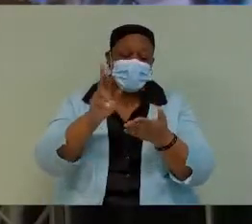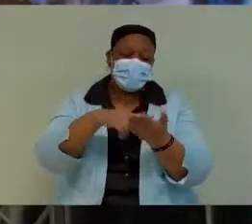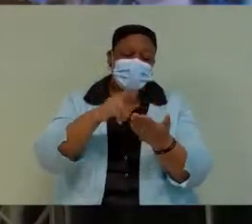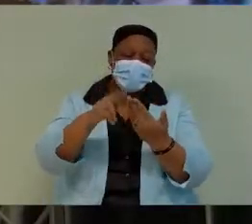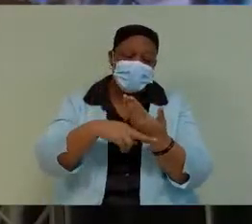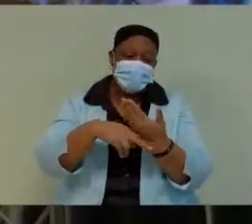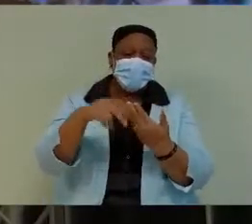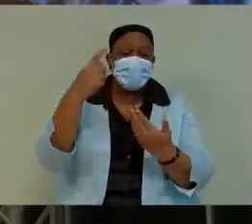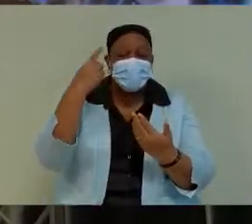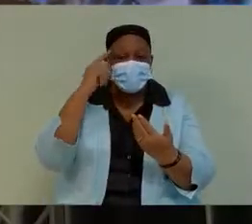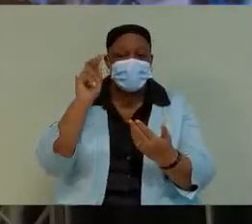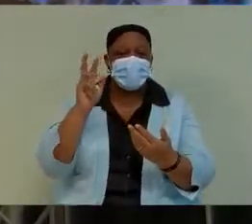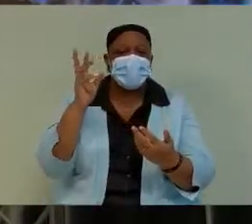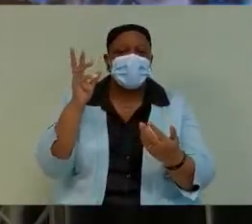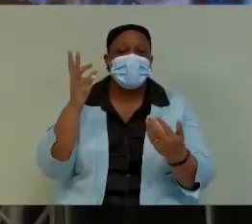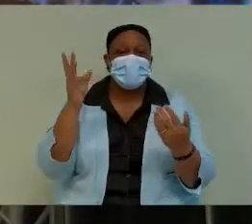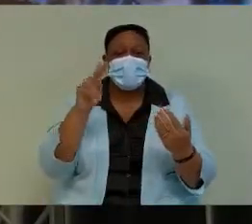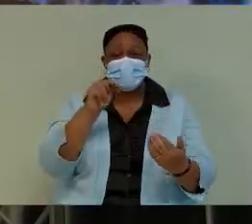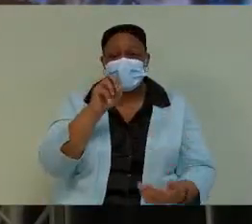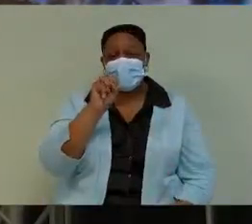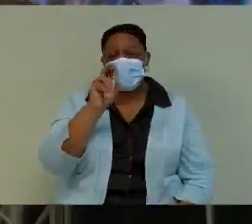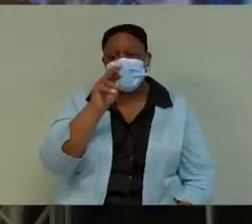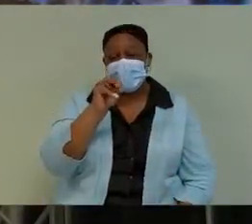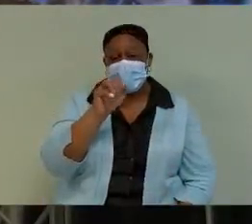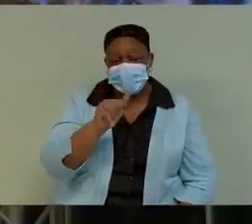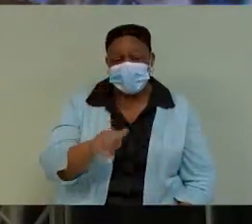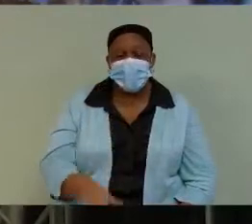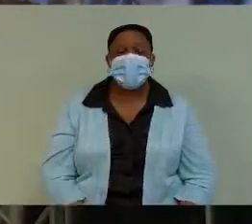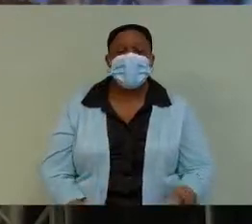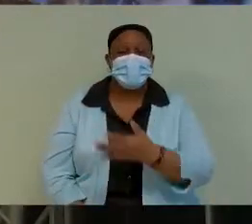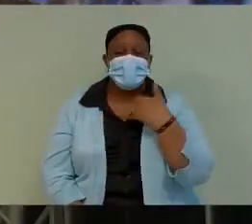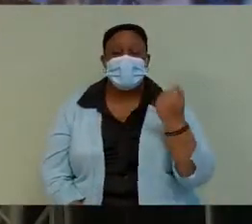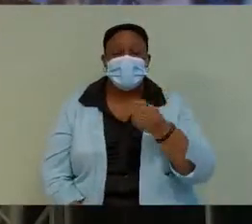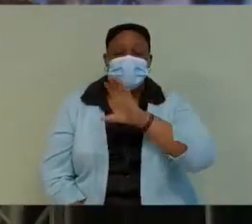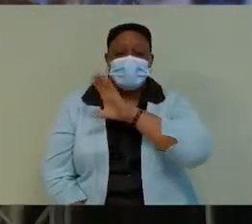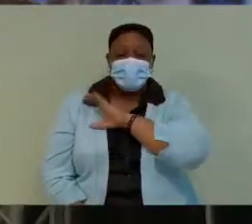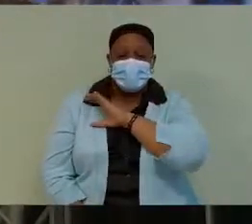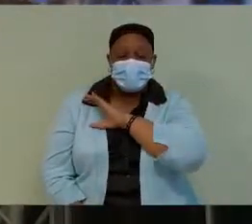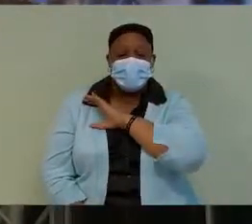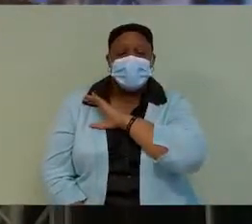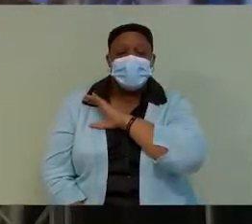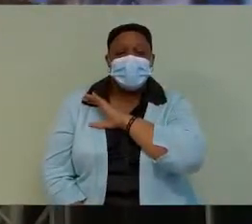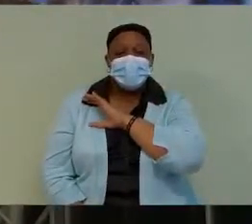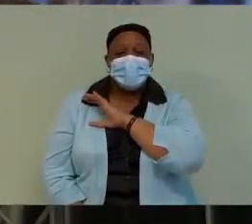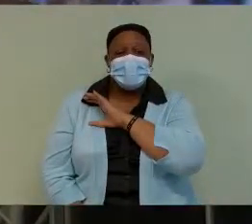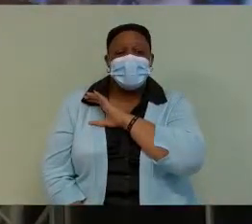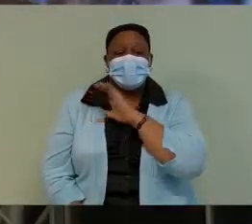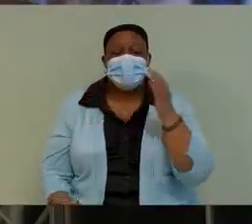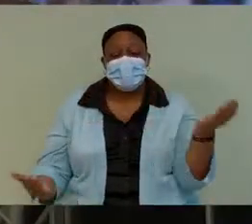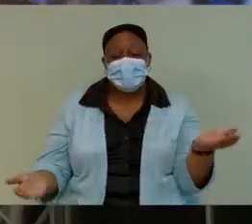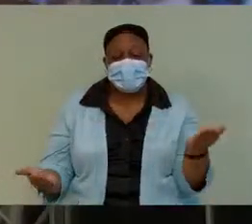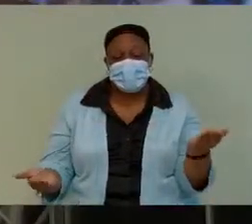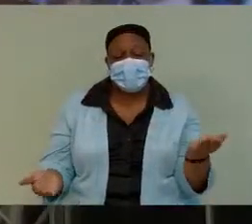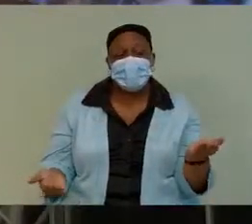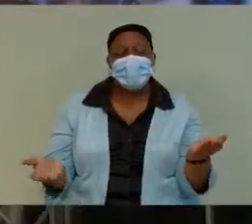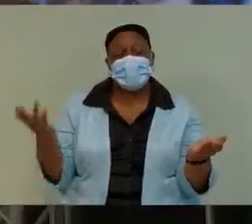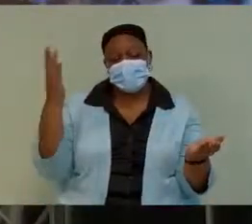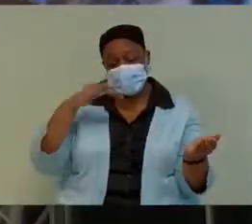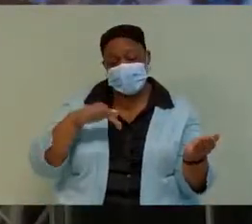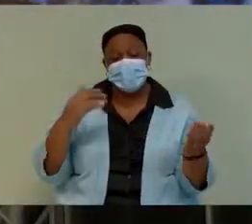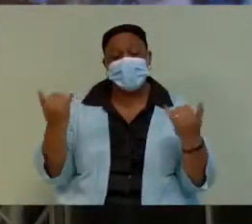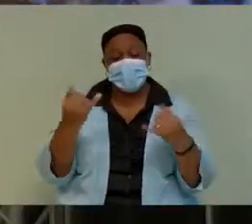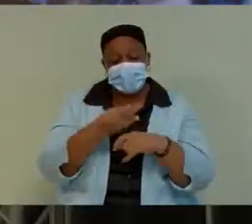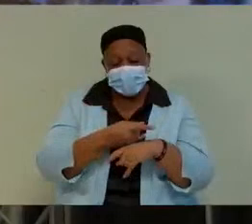in for Mr. Abdia Samuel, and Superintendent Cromwell Henry, our Divisional Commander for